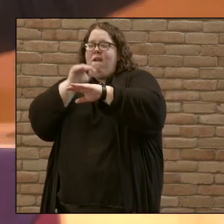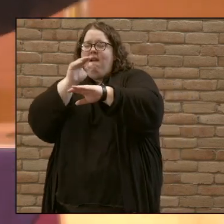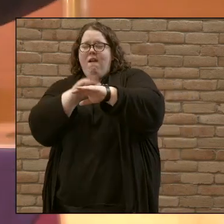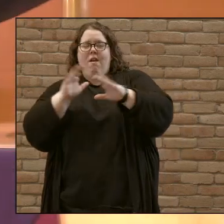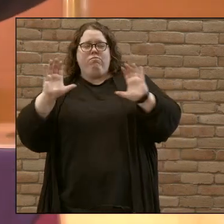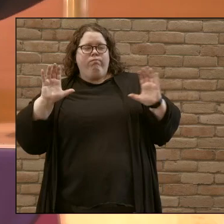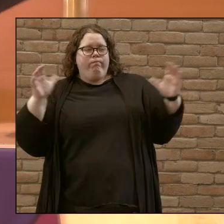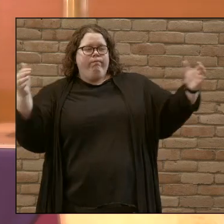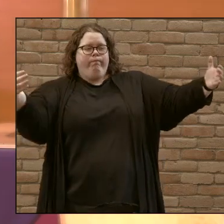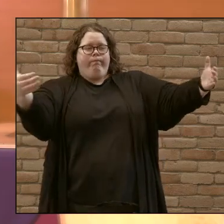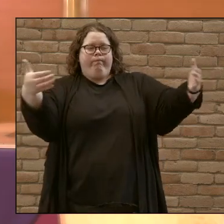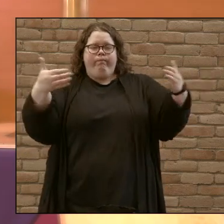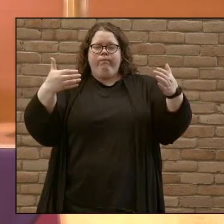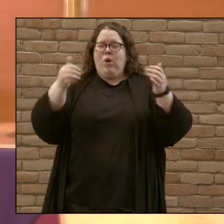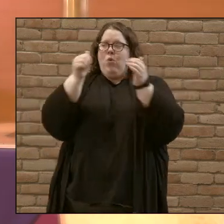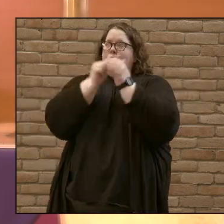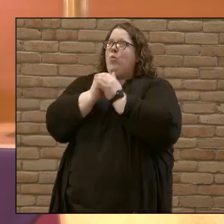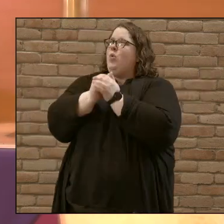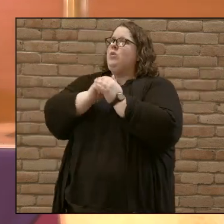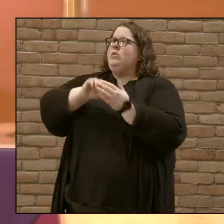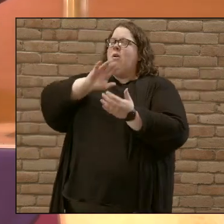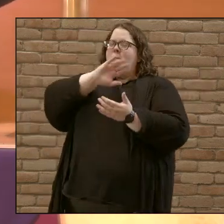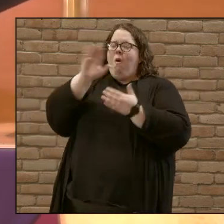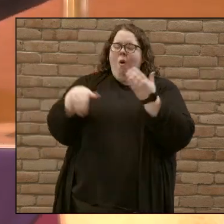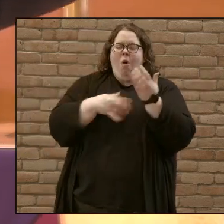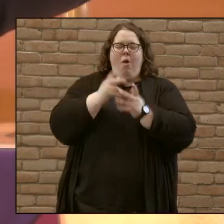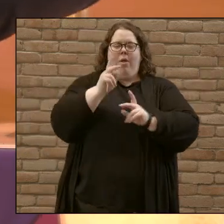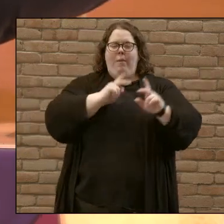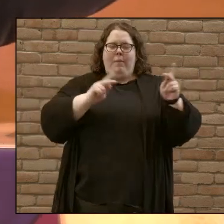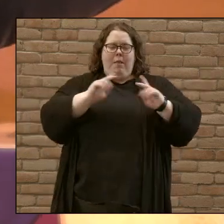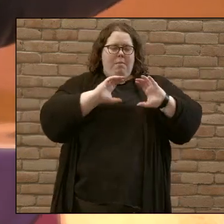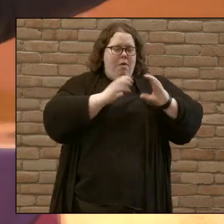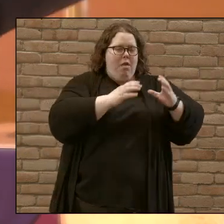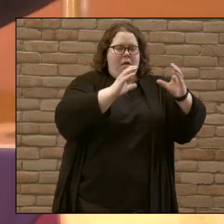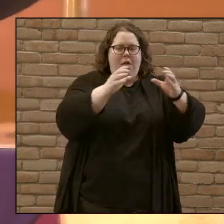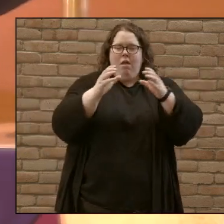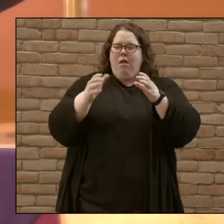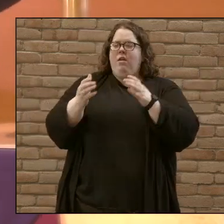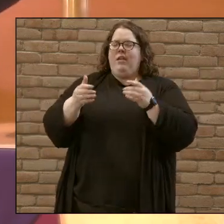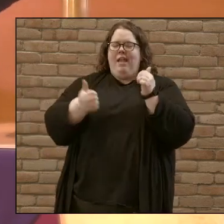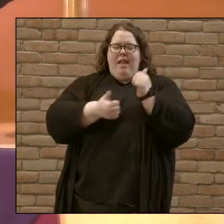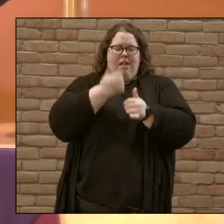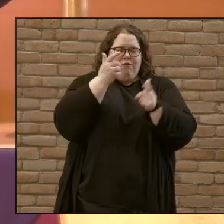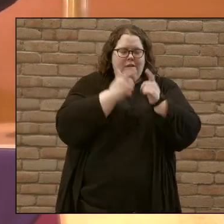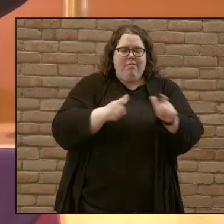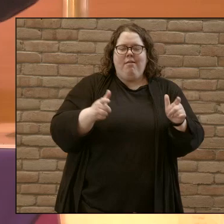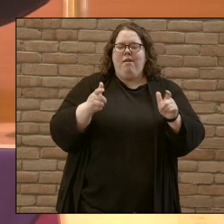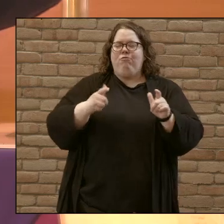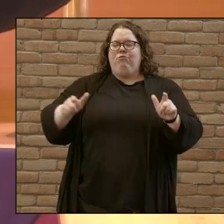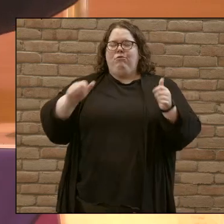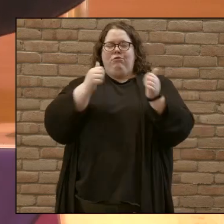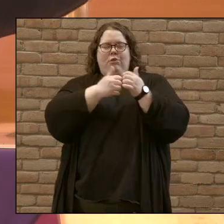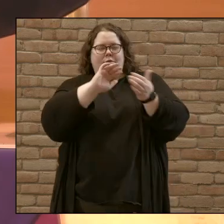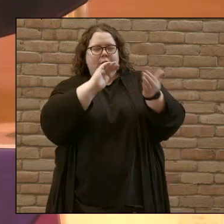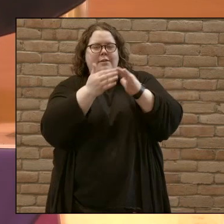to worship you from every tribe and every language and every tongue, God,